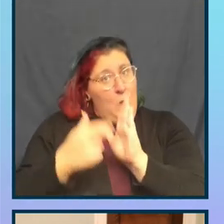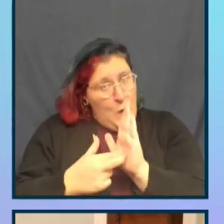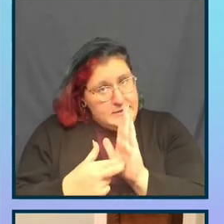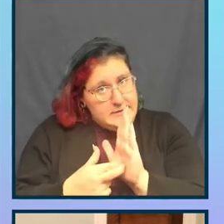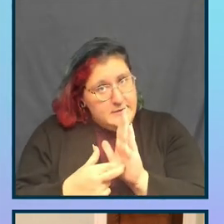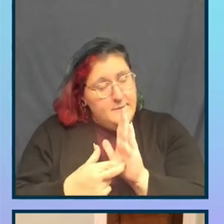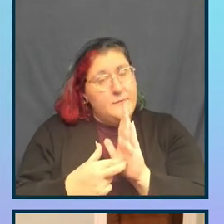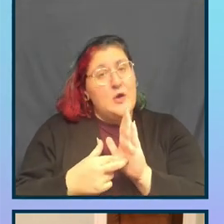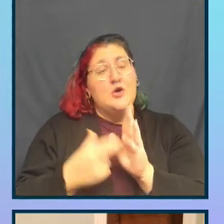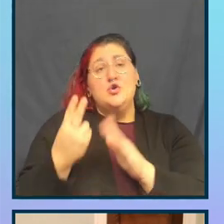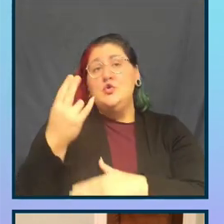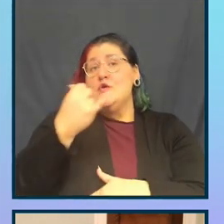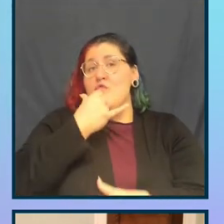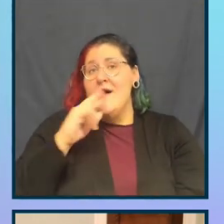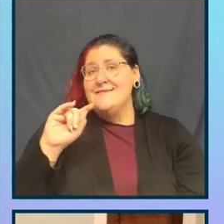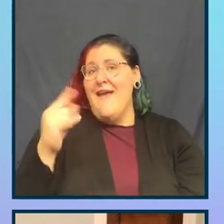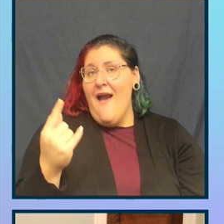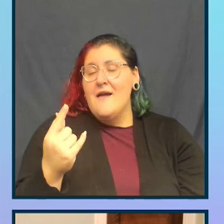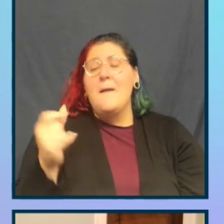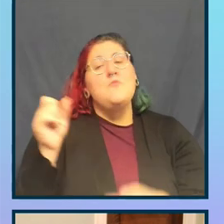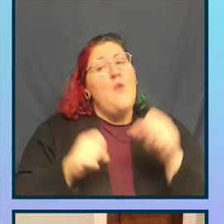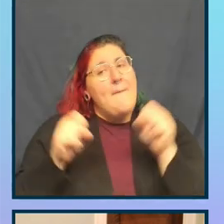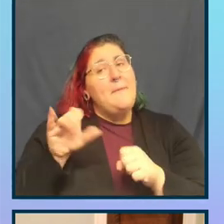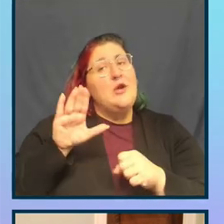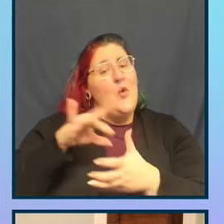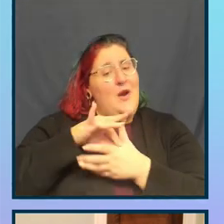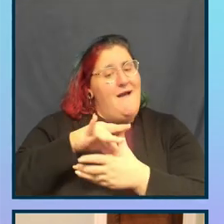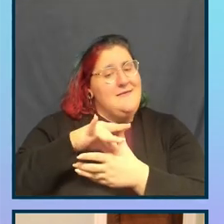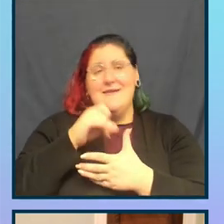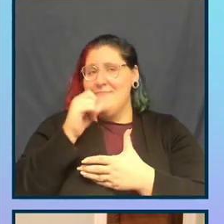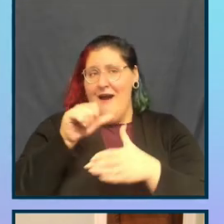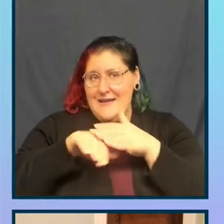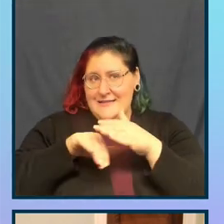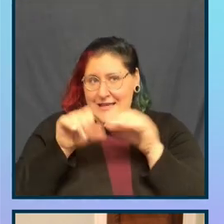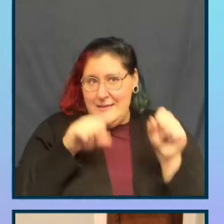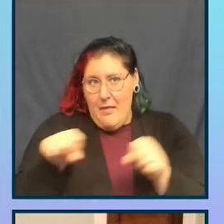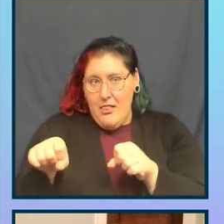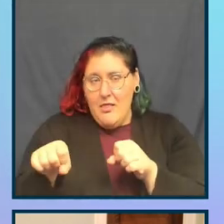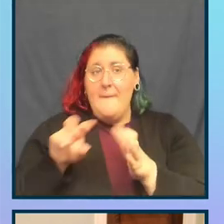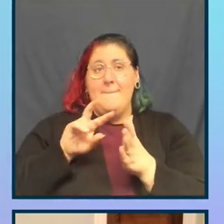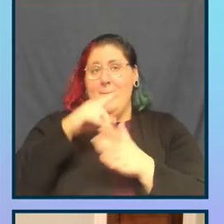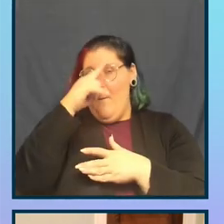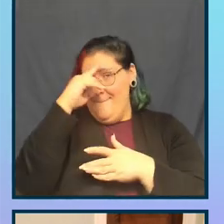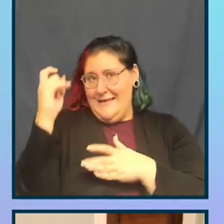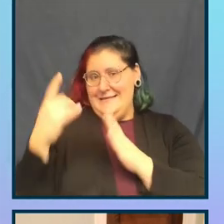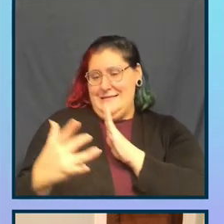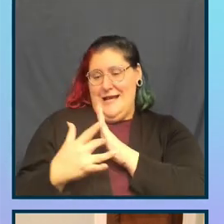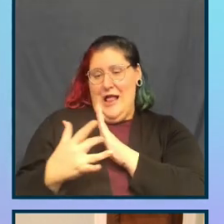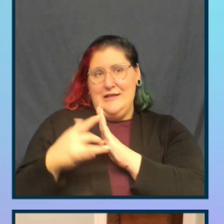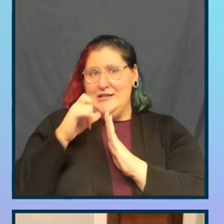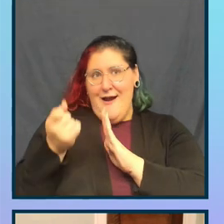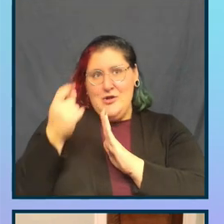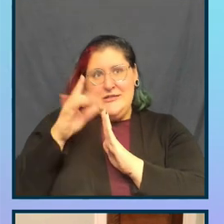content because the technology interpreting your HTML may not always understand your meaning and might